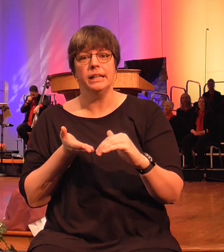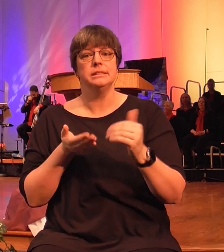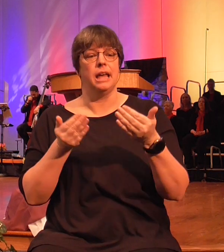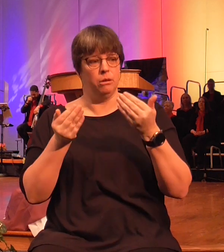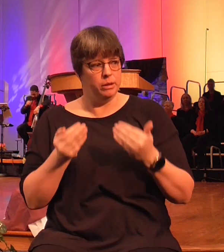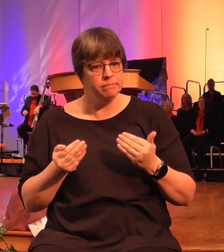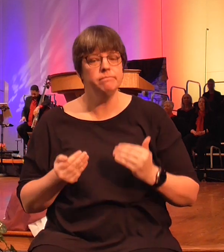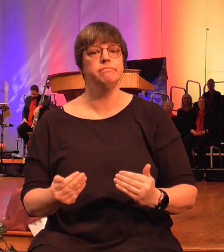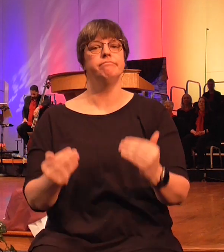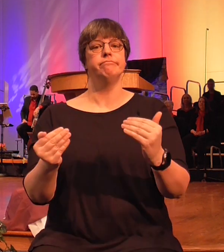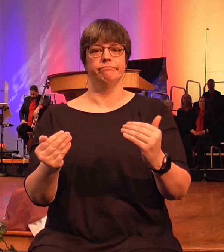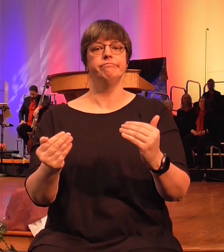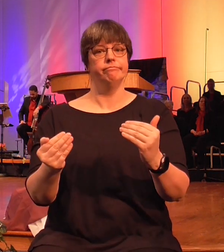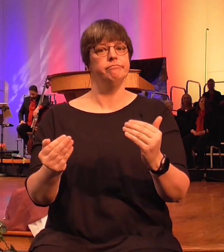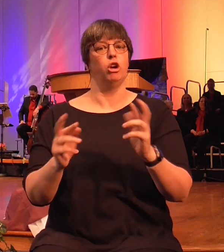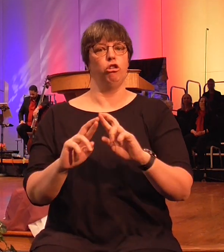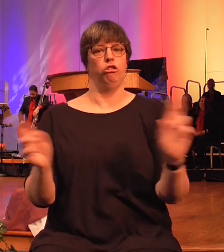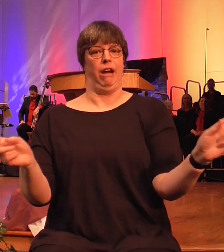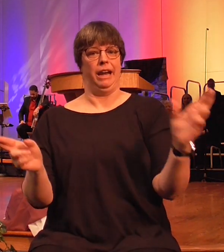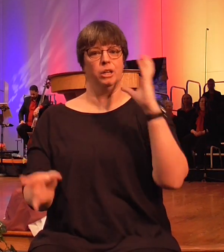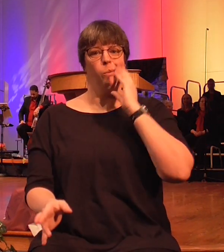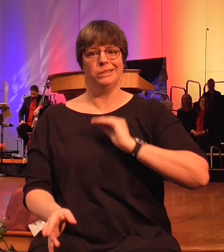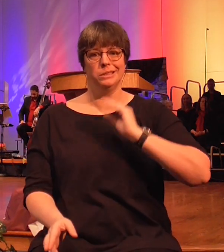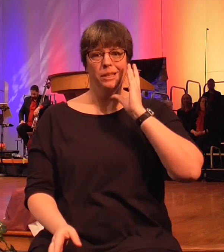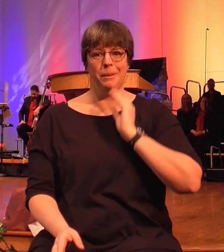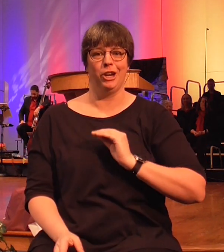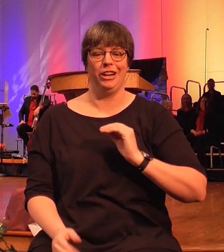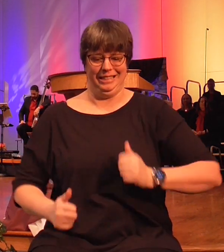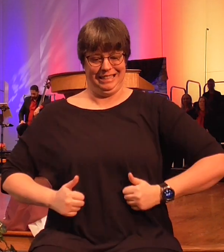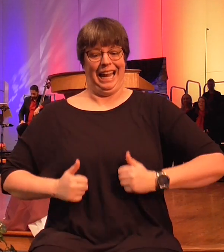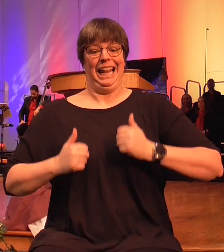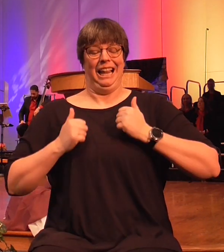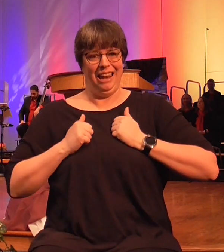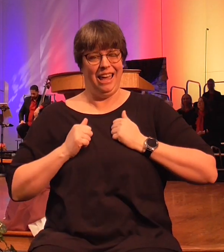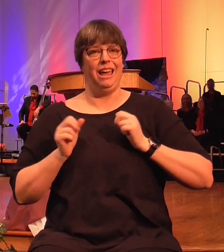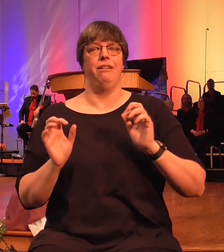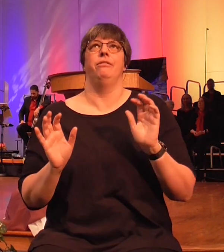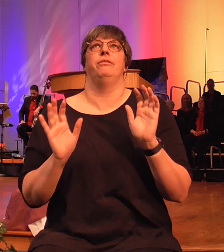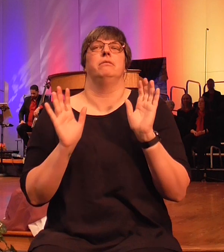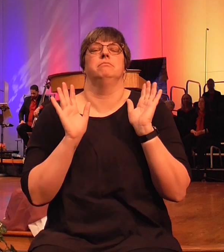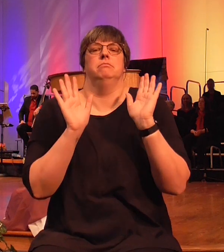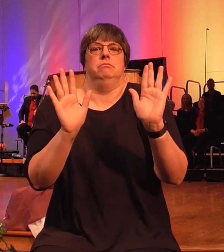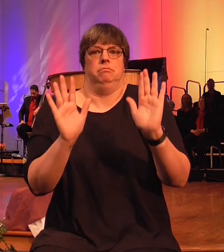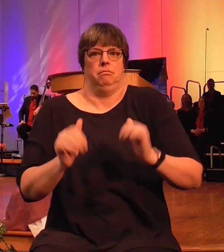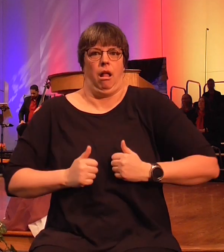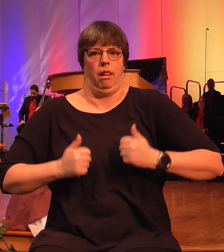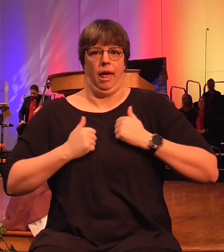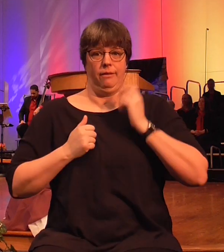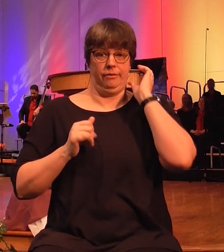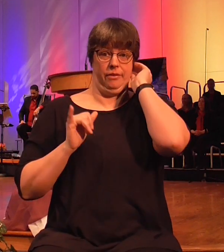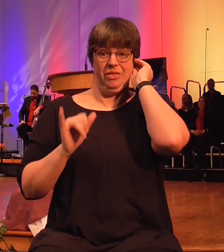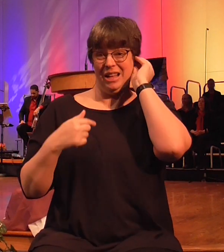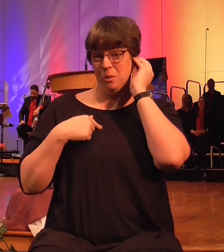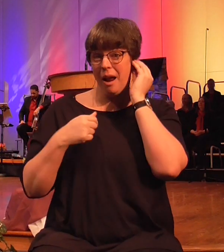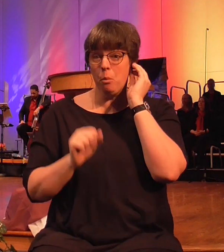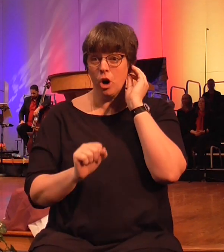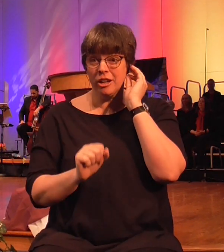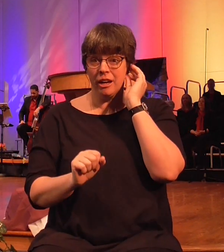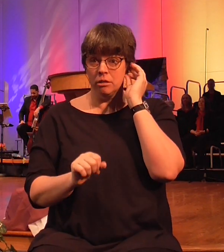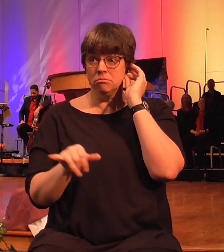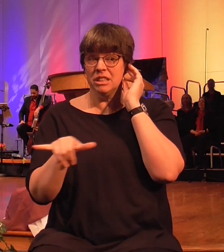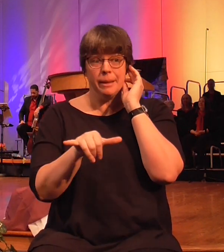and a moving forward, willing to experience and live great and fantastic lives. That's what I'm working on. Is that what you're working on